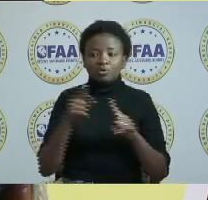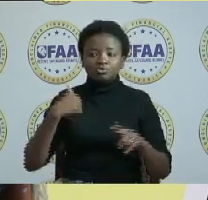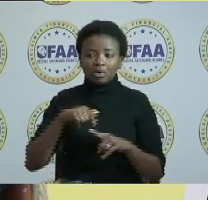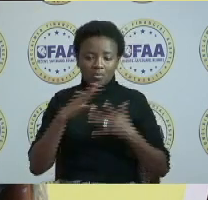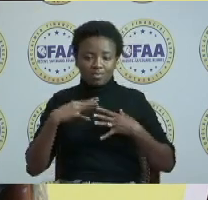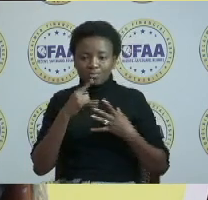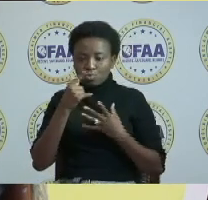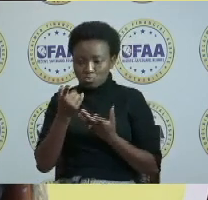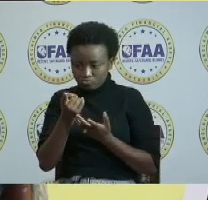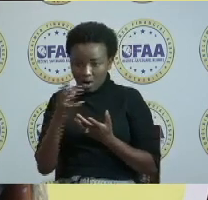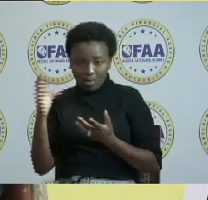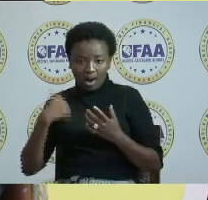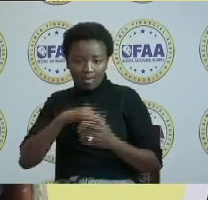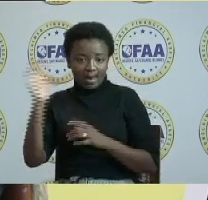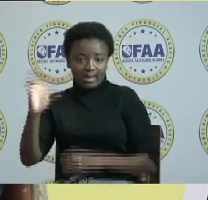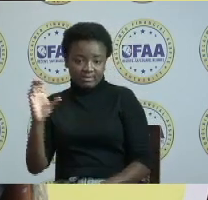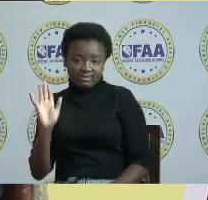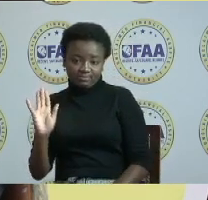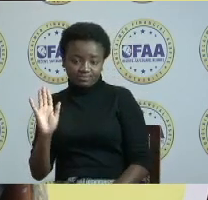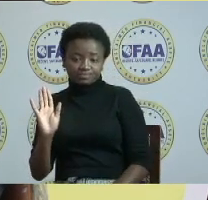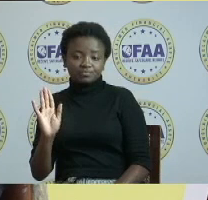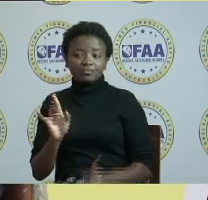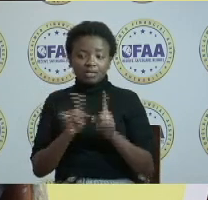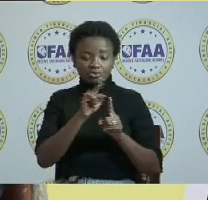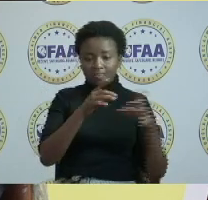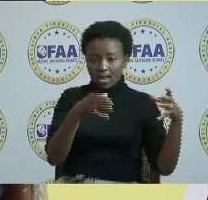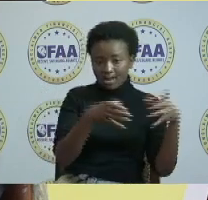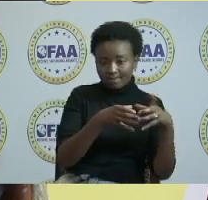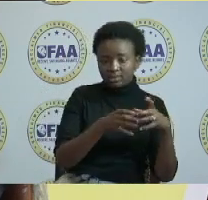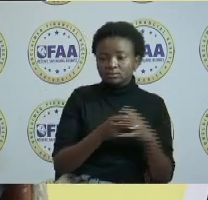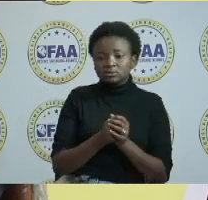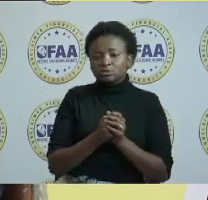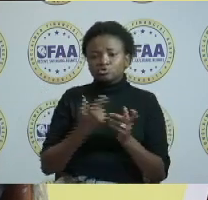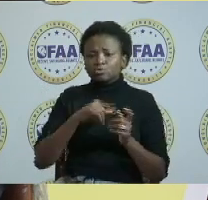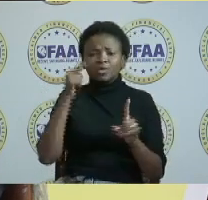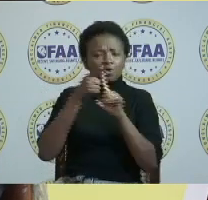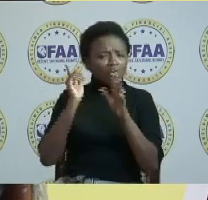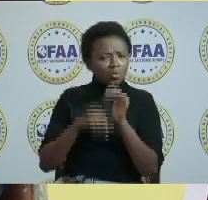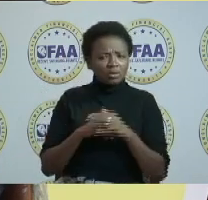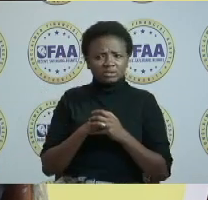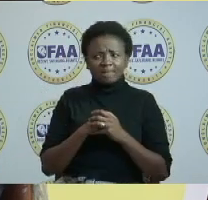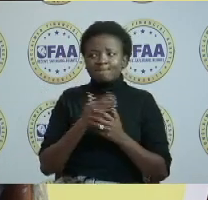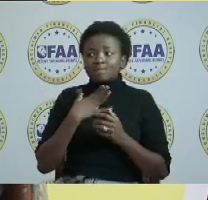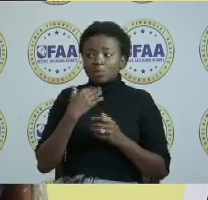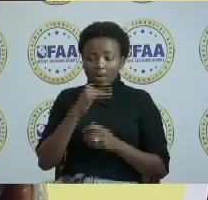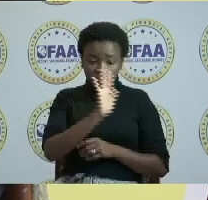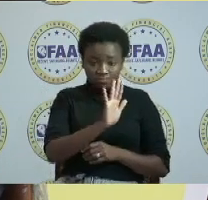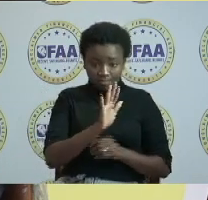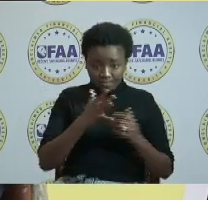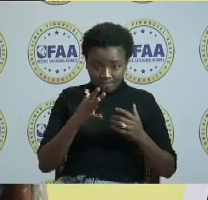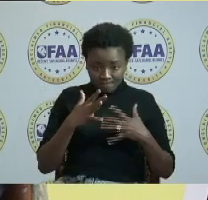claimants. So our mandate, as per the Act, is to receive unclaimed financial assets from the holders of these